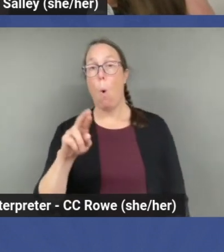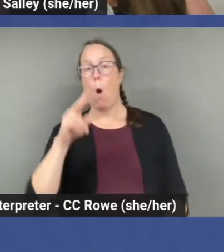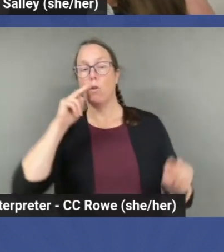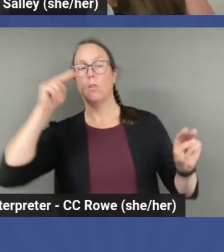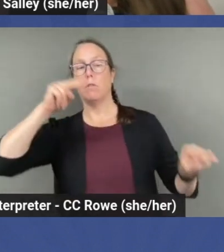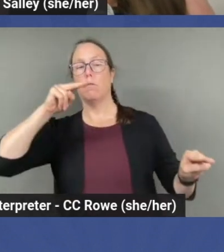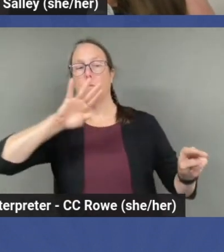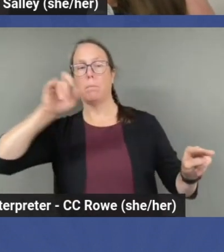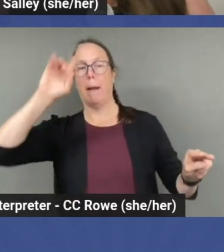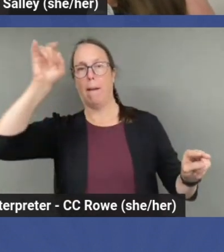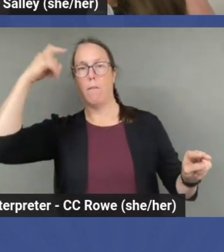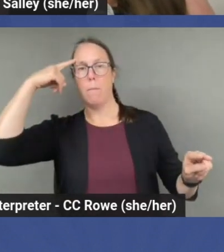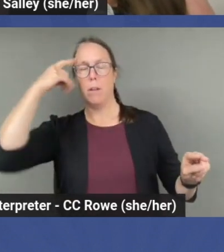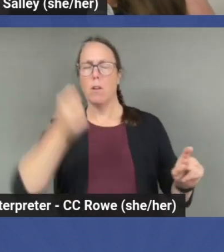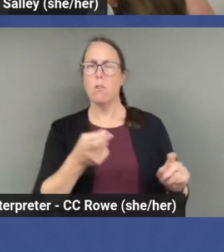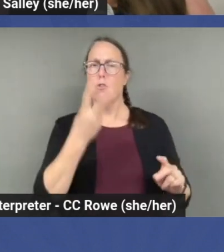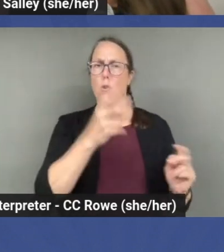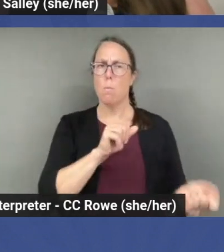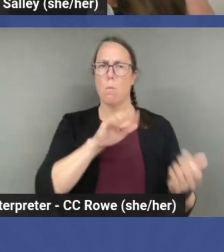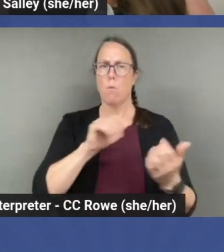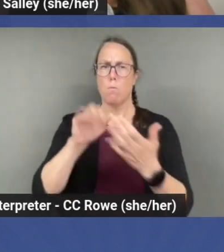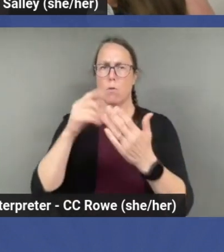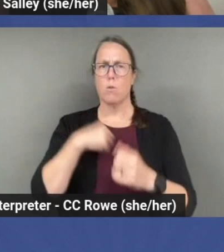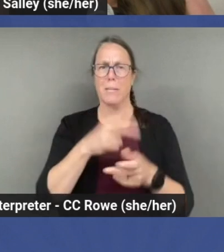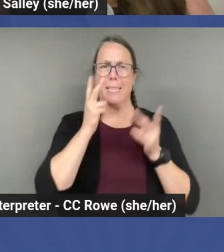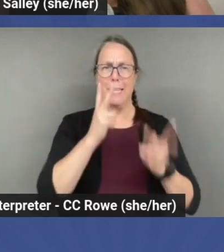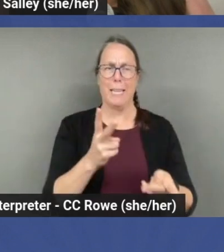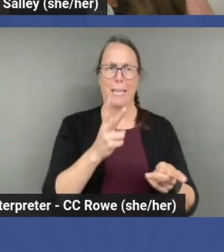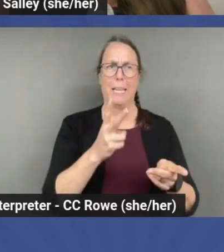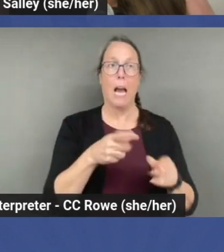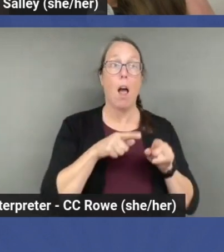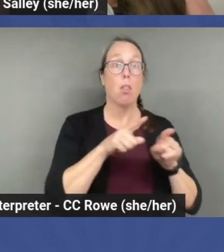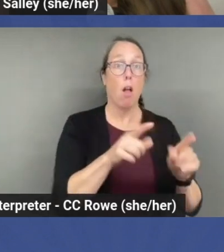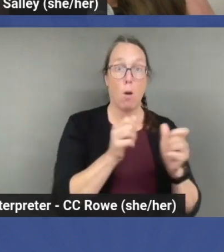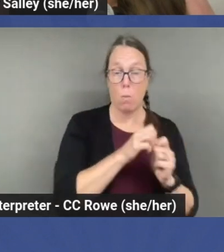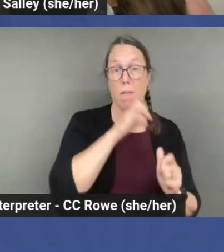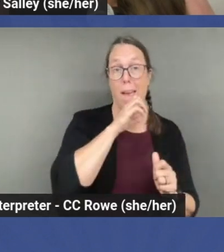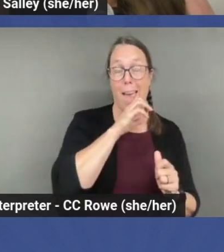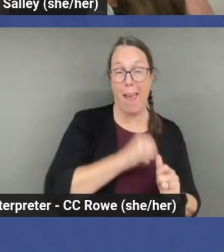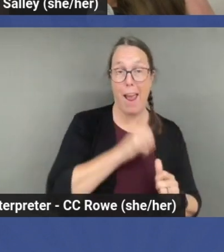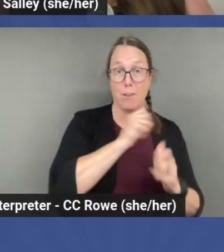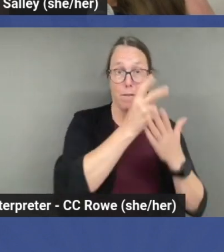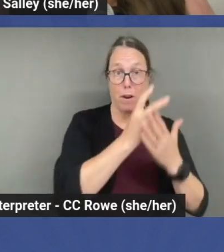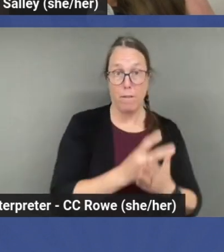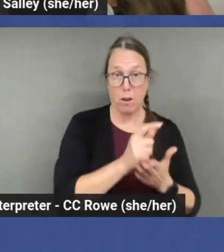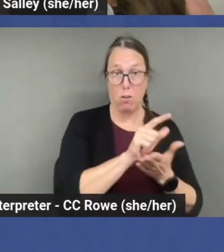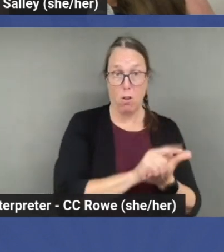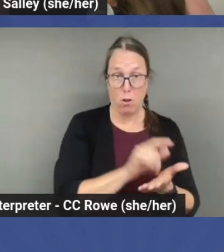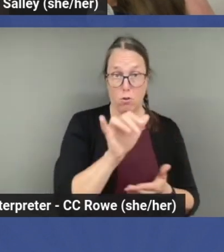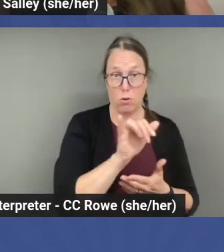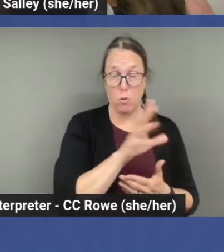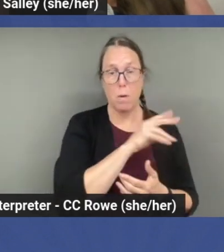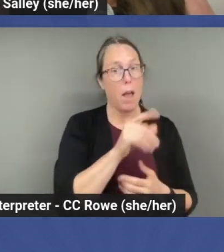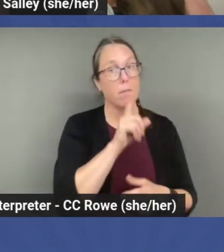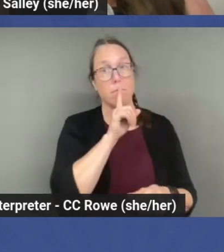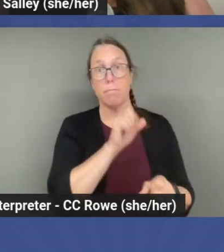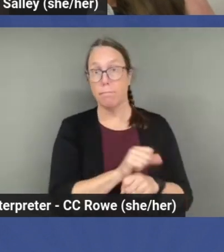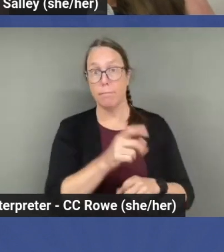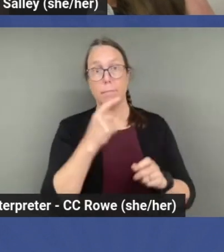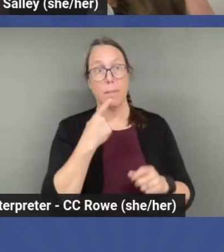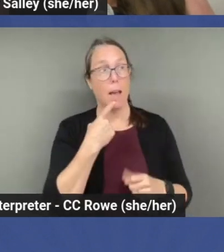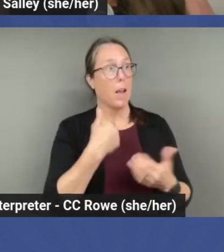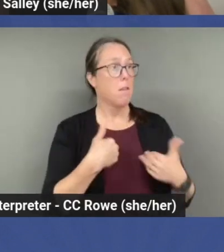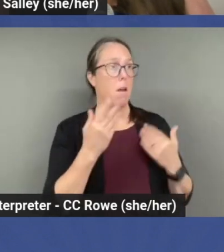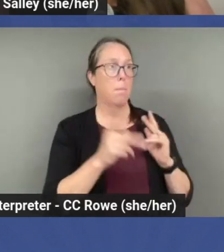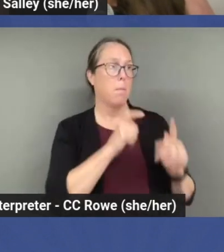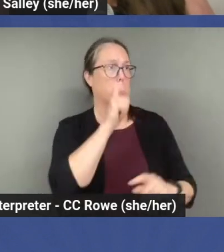that we're seeing, and along with age verification laws, and also just age gating laws in general, just straight up saying young people shouldn't have